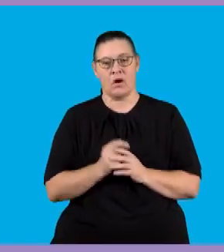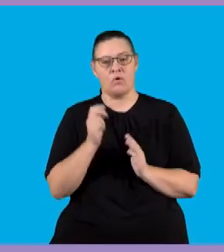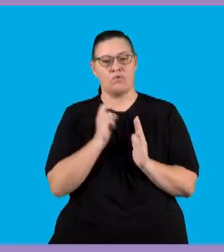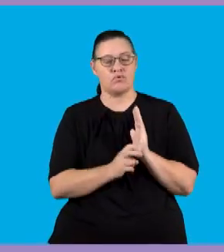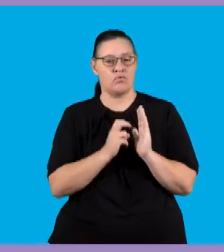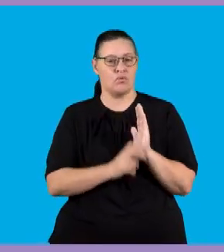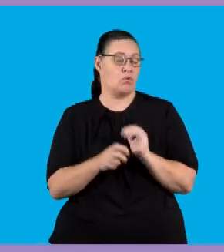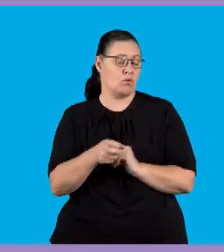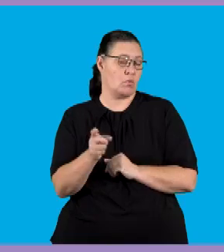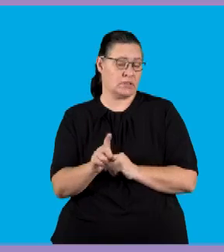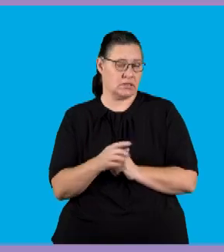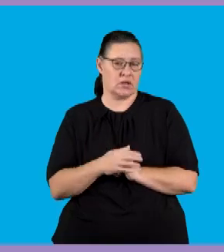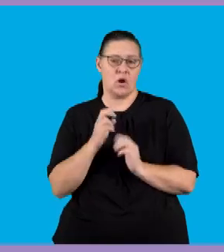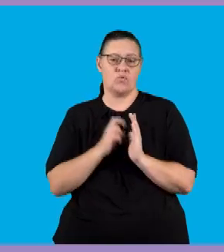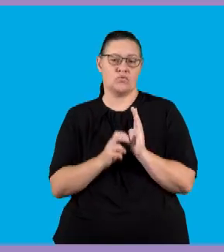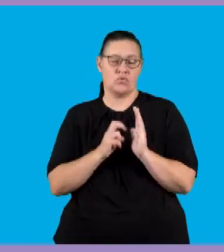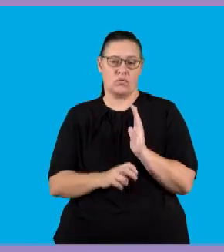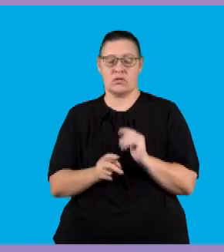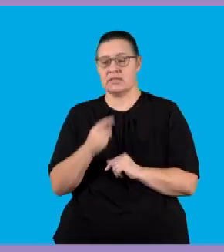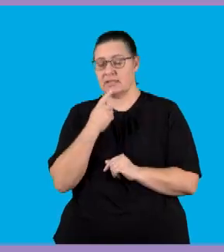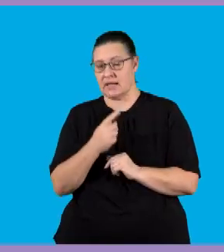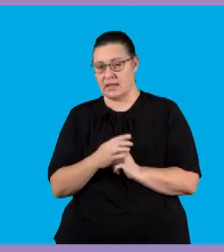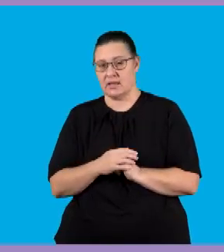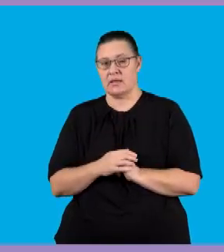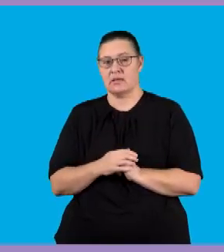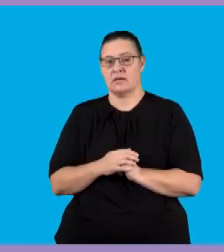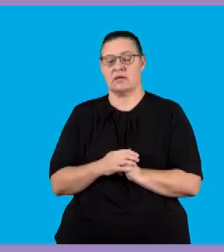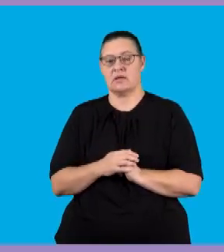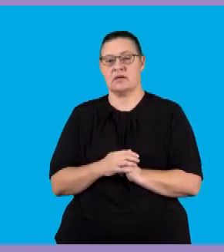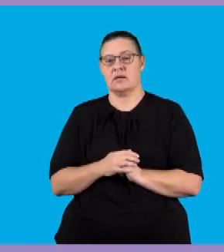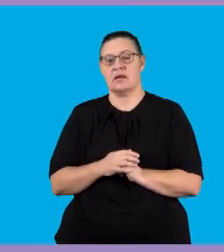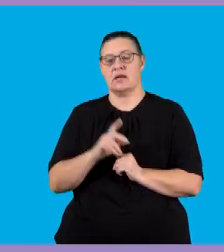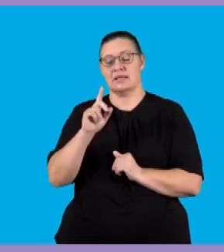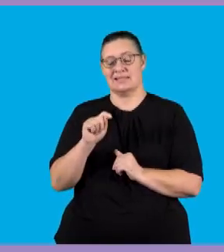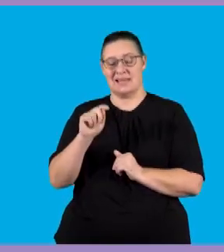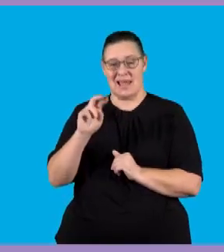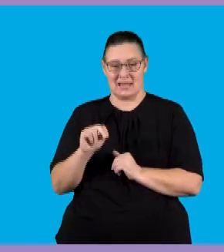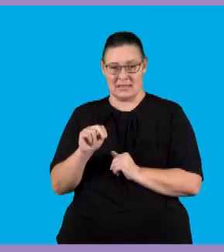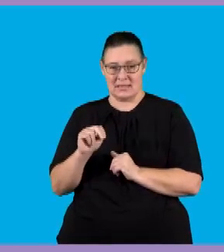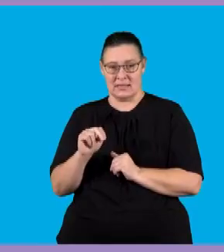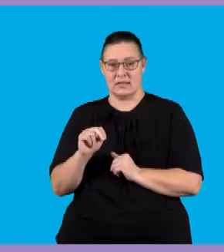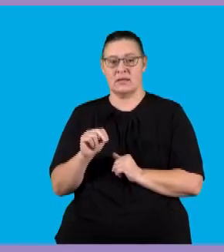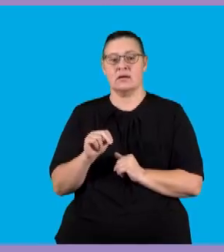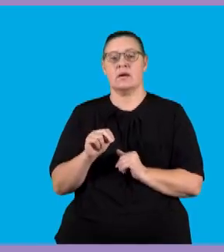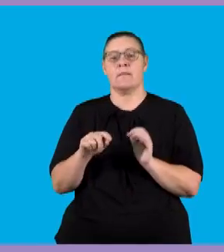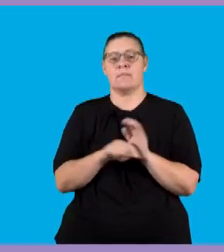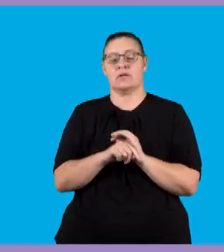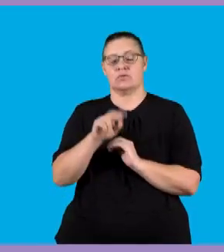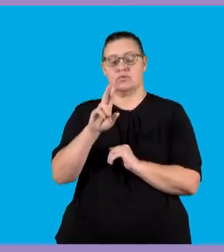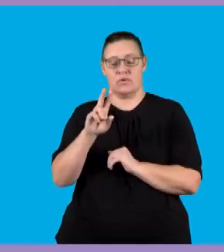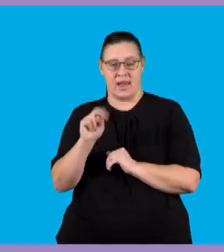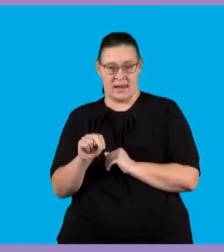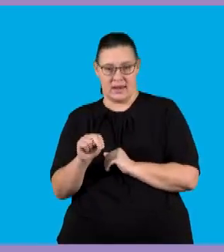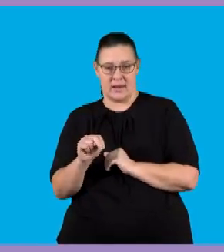our 9. So what is our rule going to be here? Our rule is going to be that we are going to multiply our